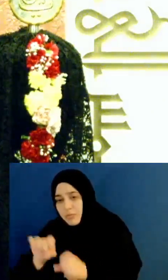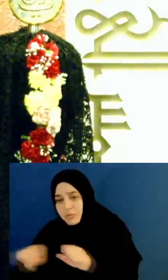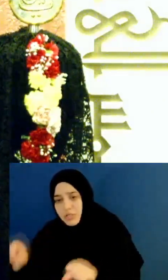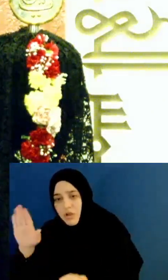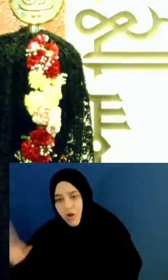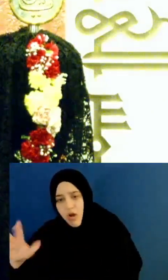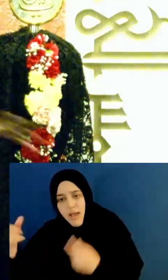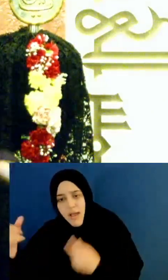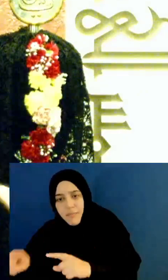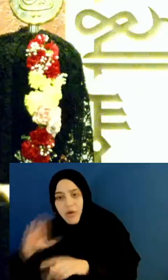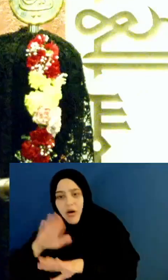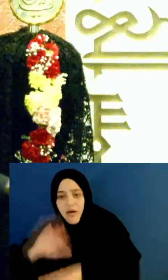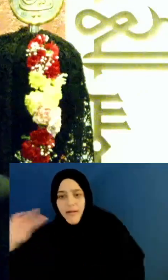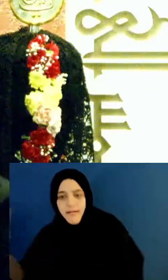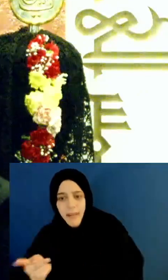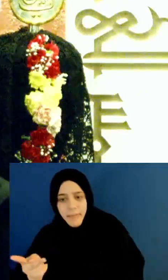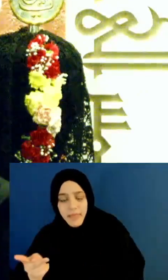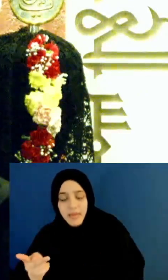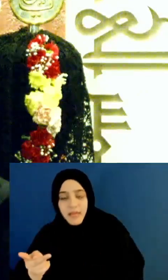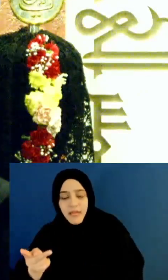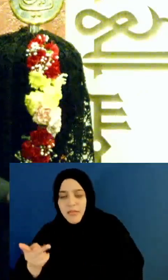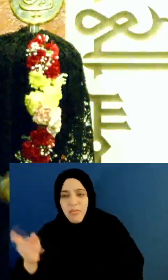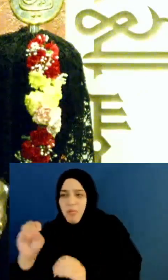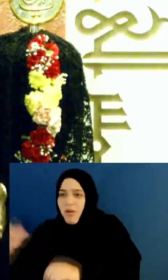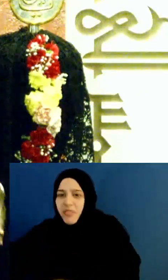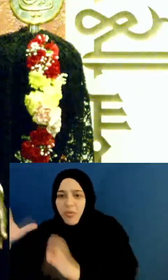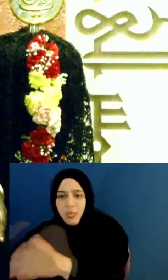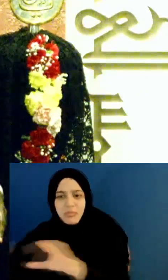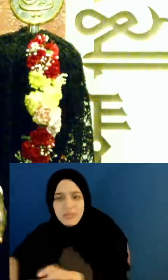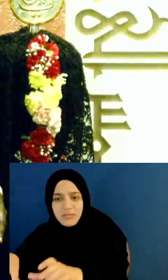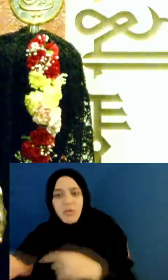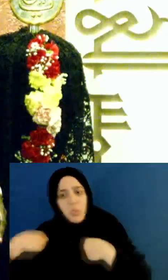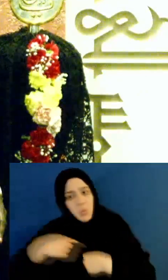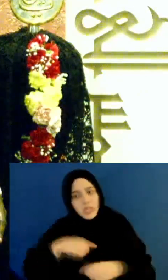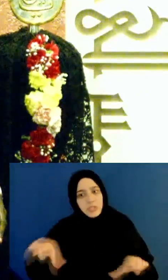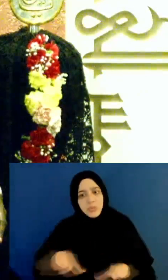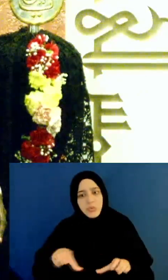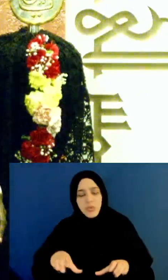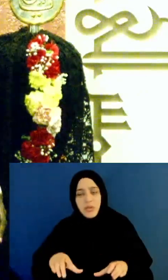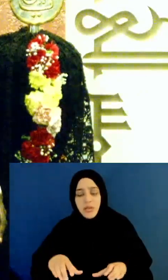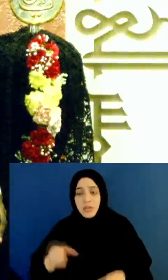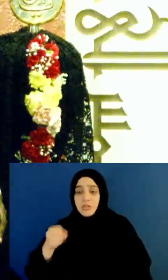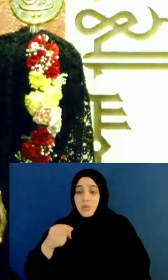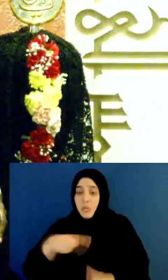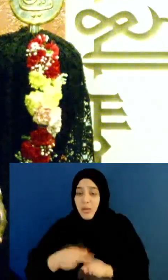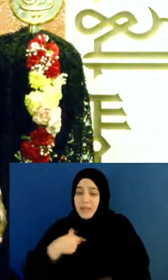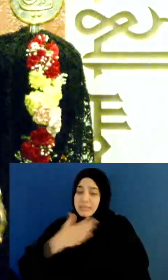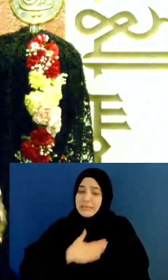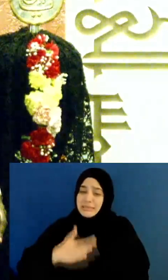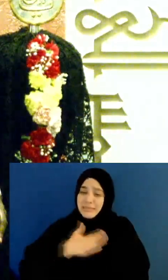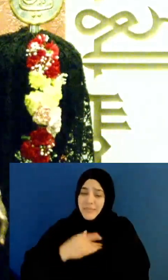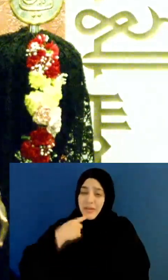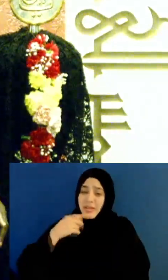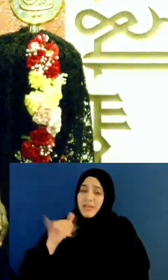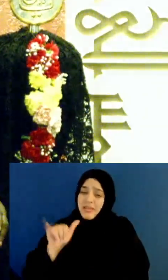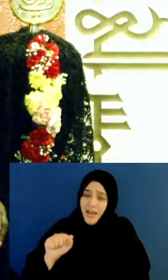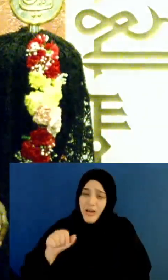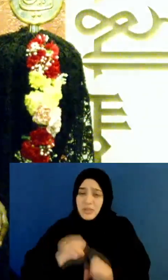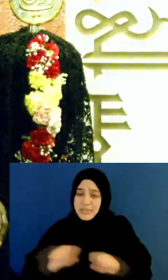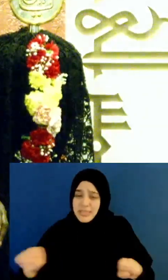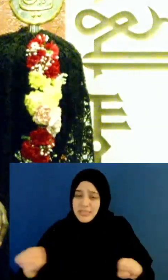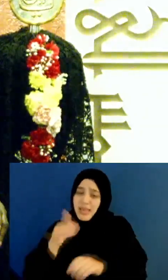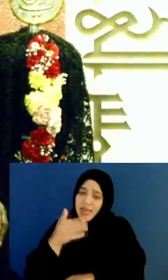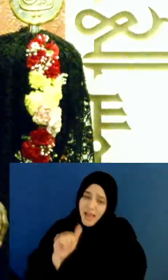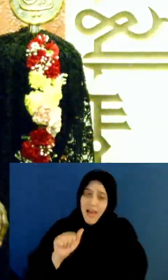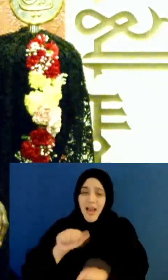So it's an example of an identity. When I beat my chest, Ya Hussein, Ya Hussein, Ya Hussein, Ya Abbas,